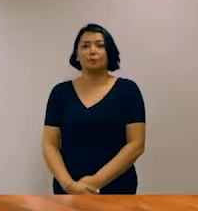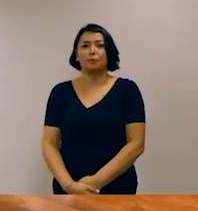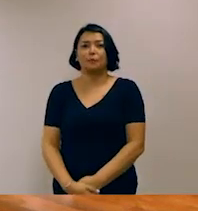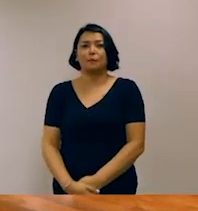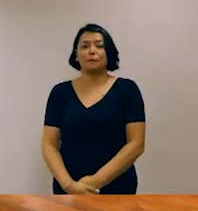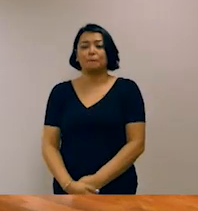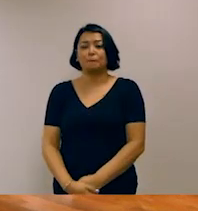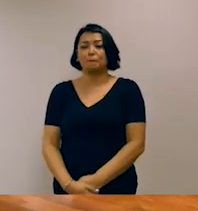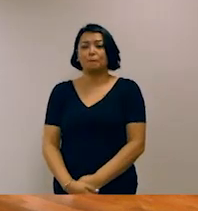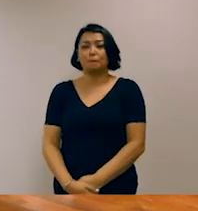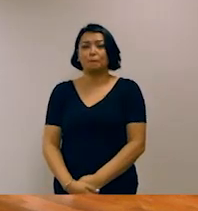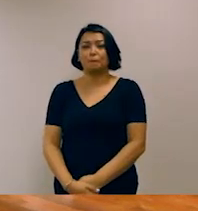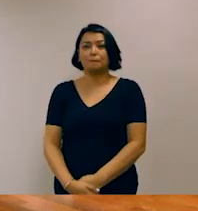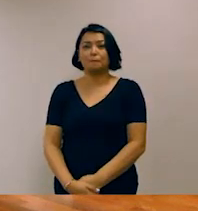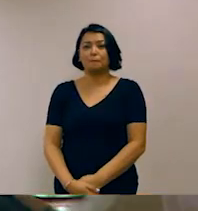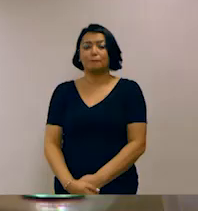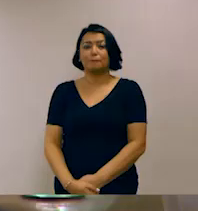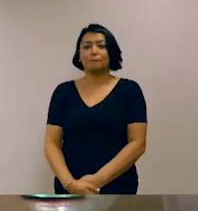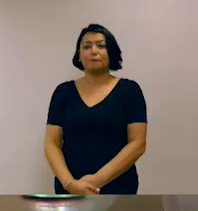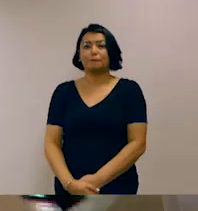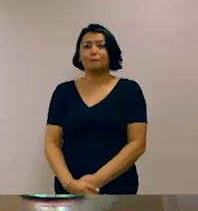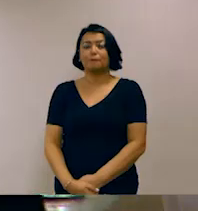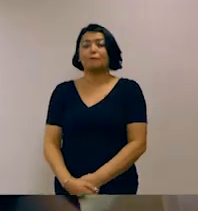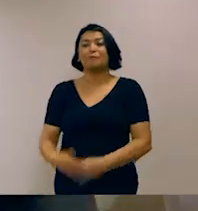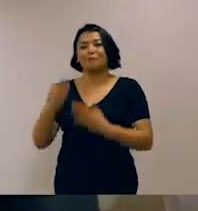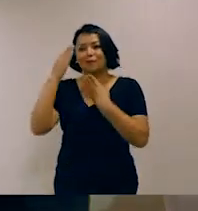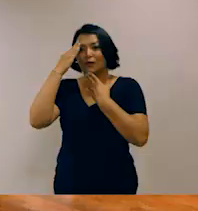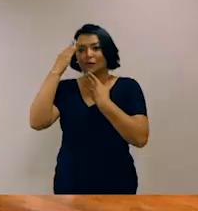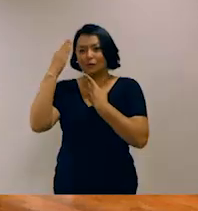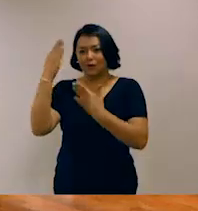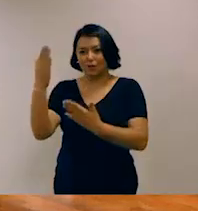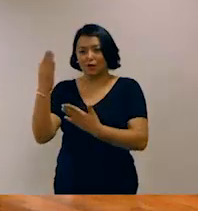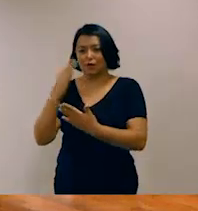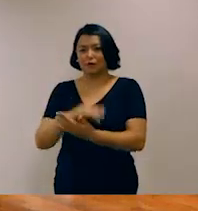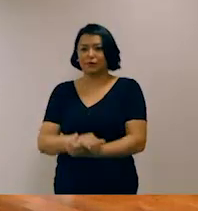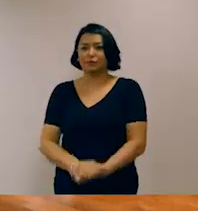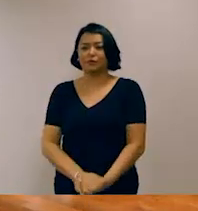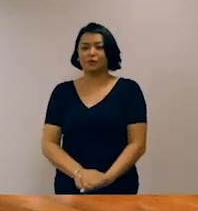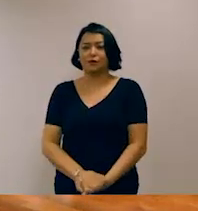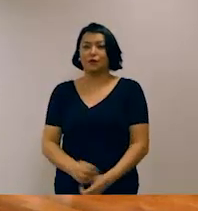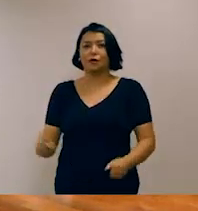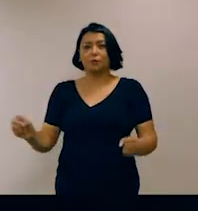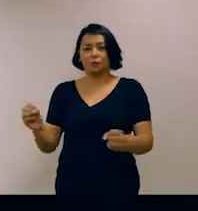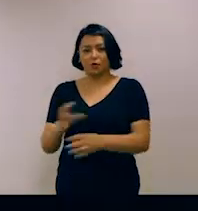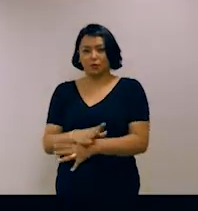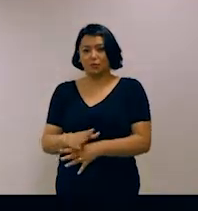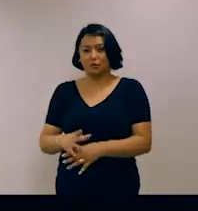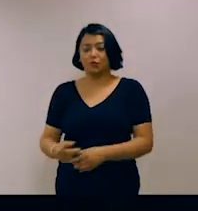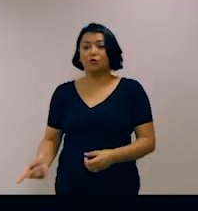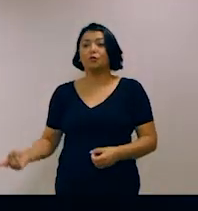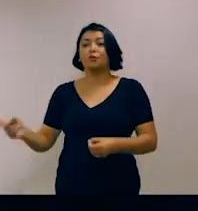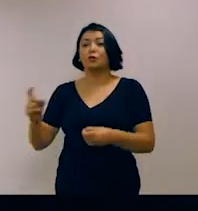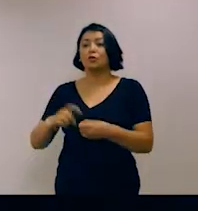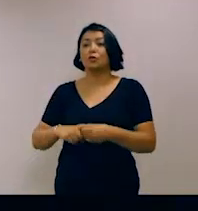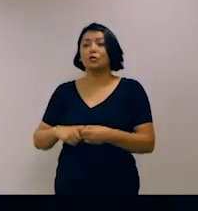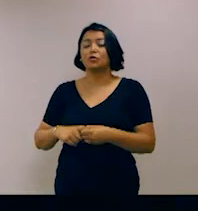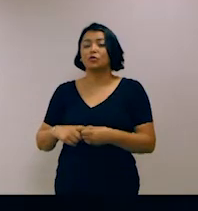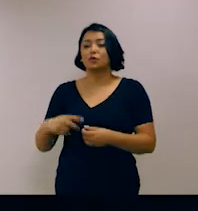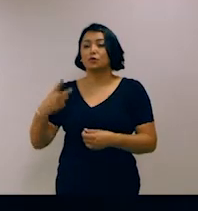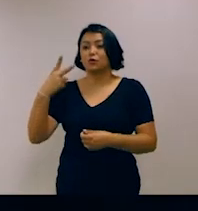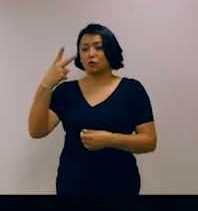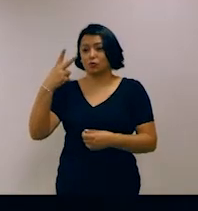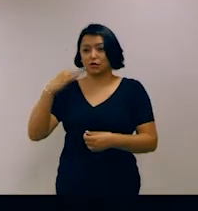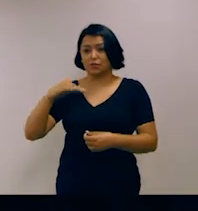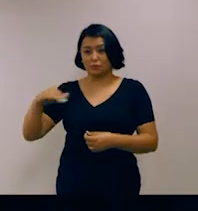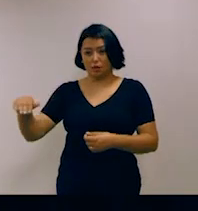Given the time, I believe we should wrap up. Thank you so much to the speakers. We are going to conclude